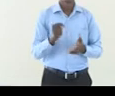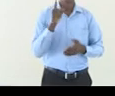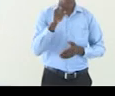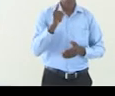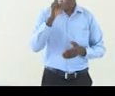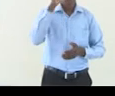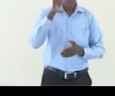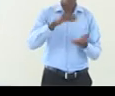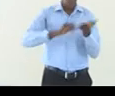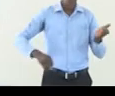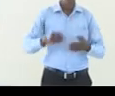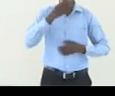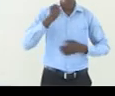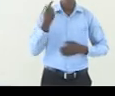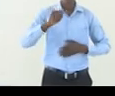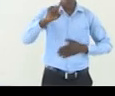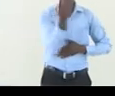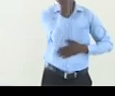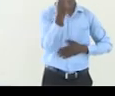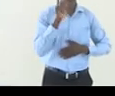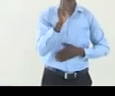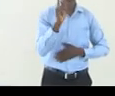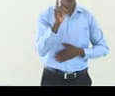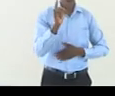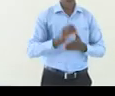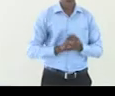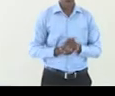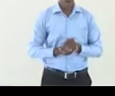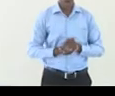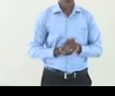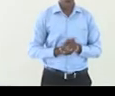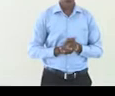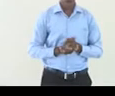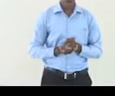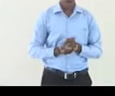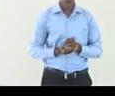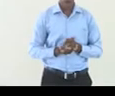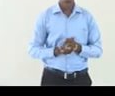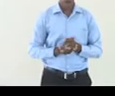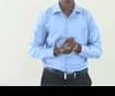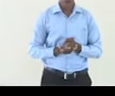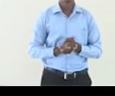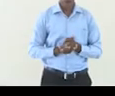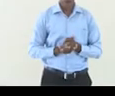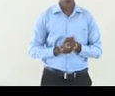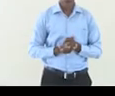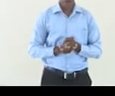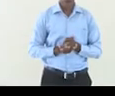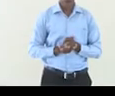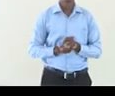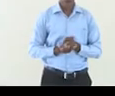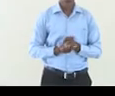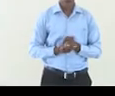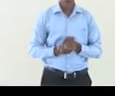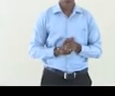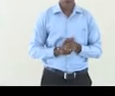first one. He removed the first one. And he says there are 9. Of course, I even before you say it, I know you will correct the